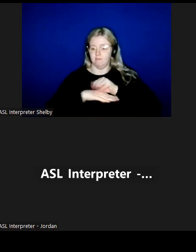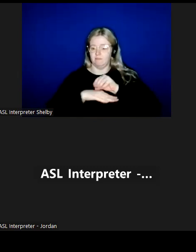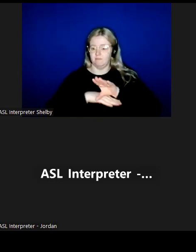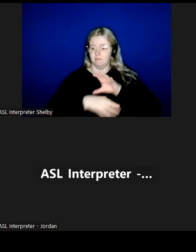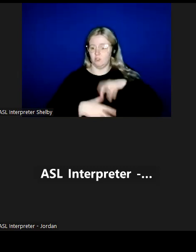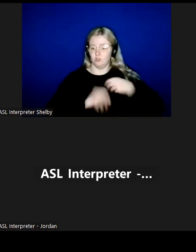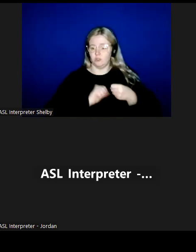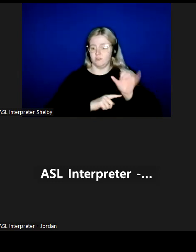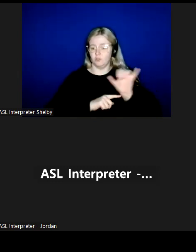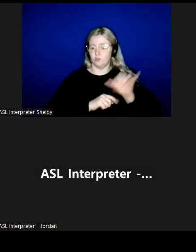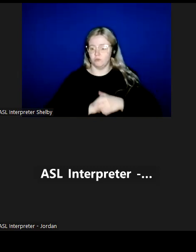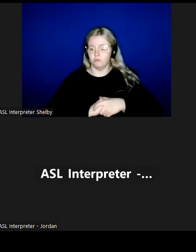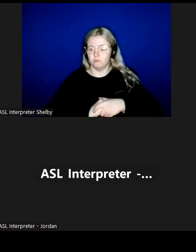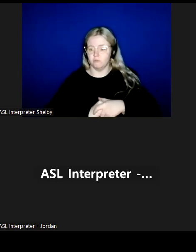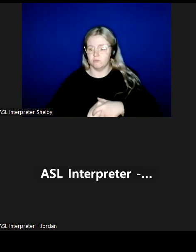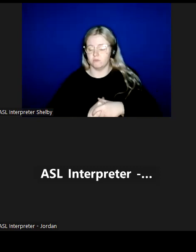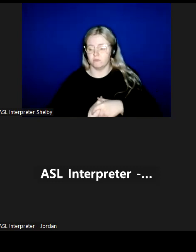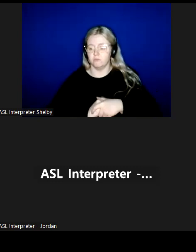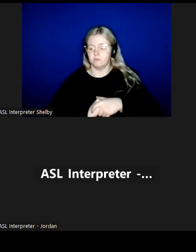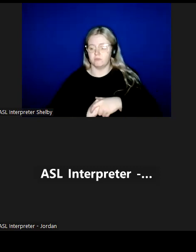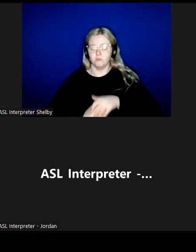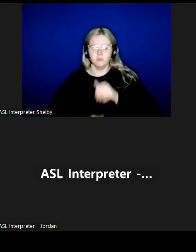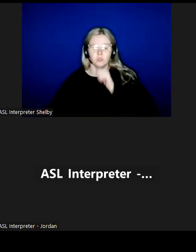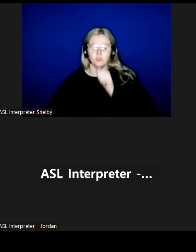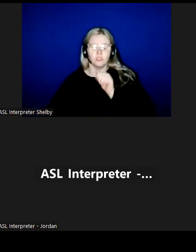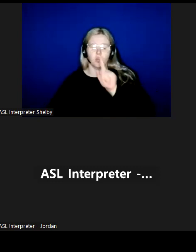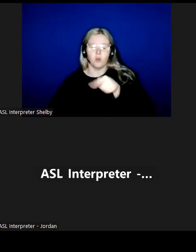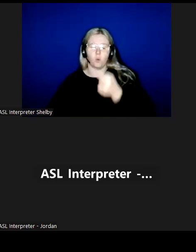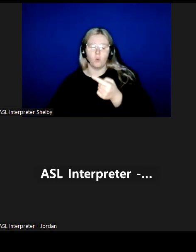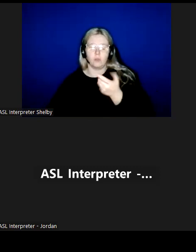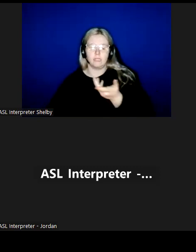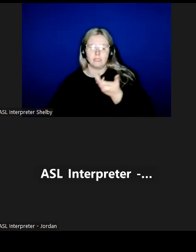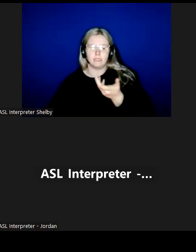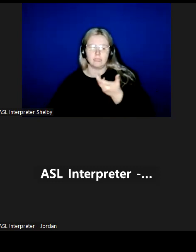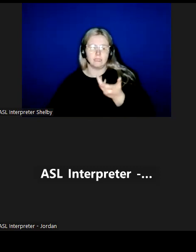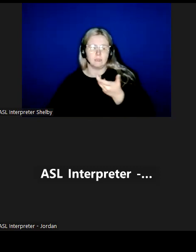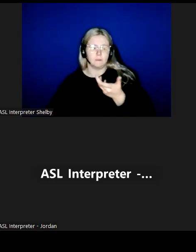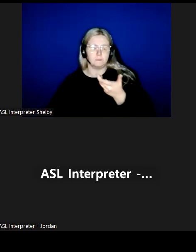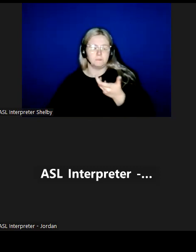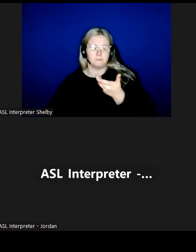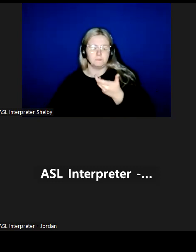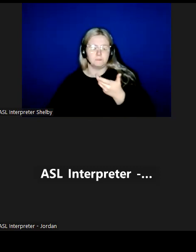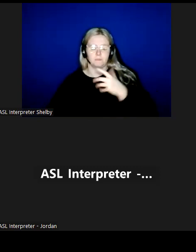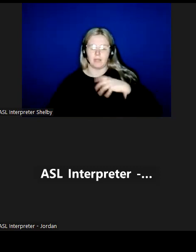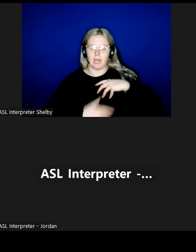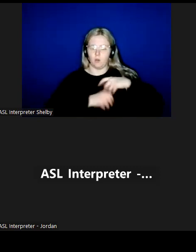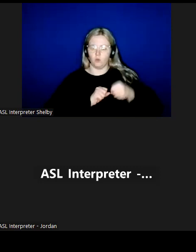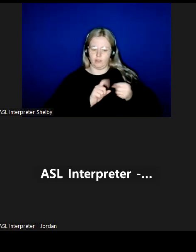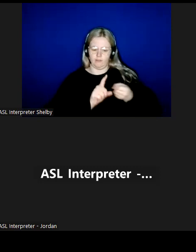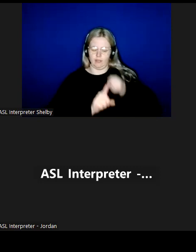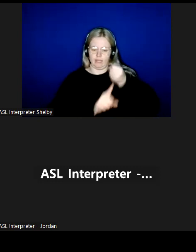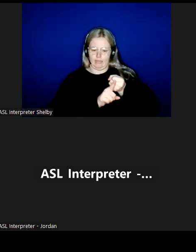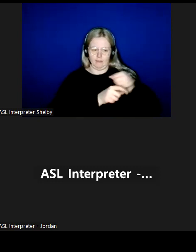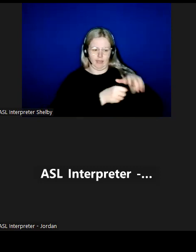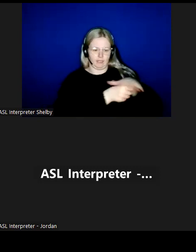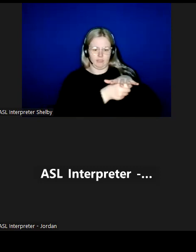grief. And so it's not only the way that grief impacts these areas,